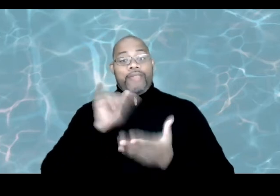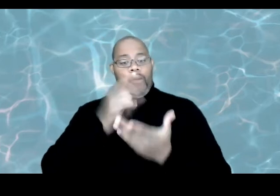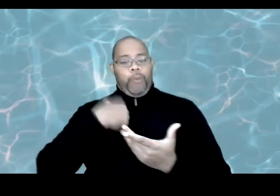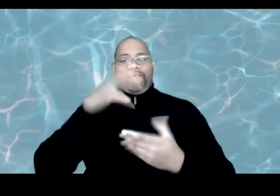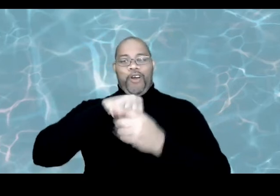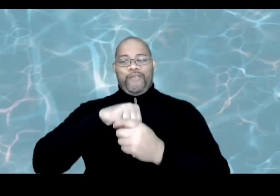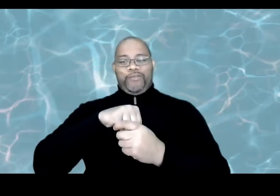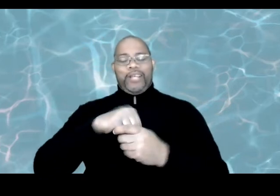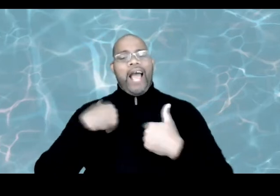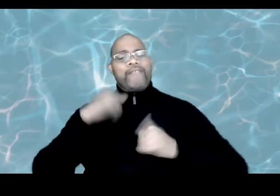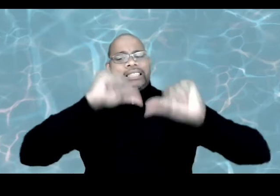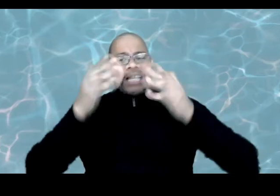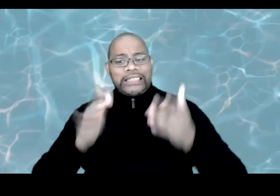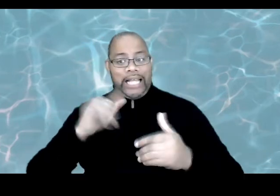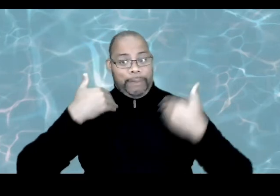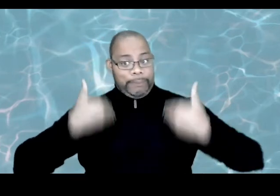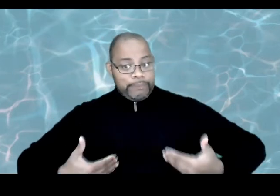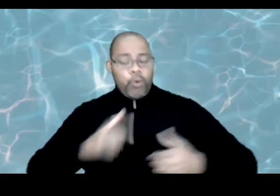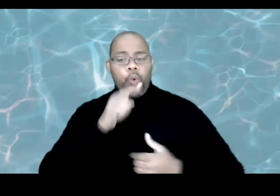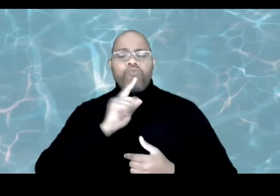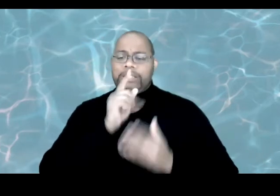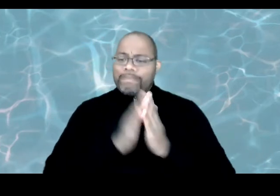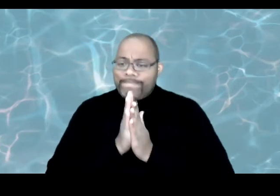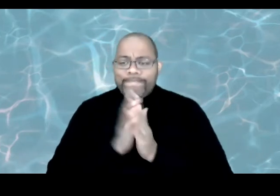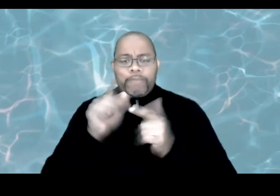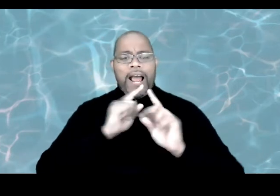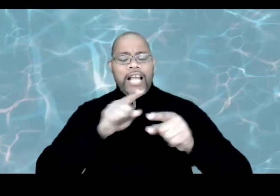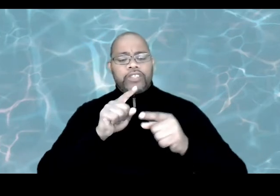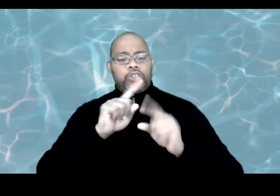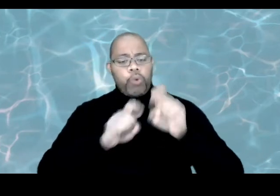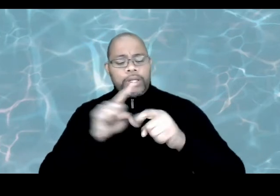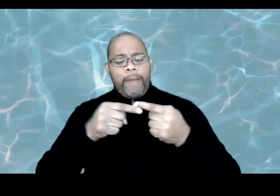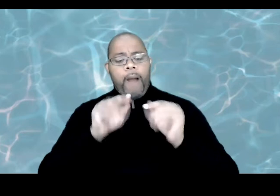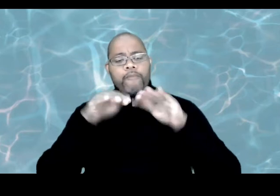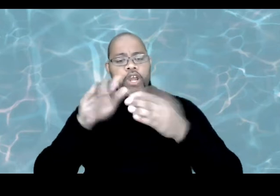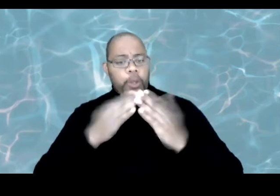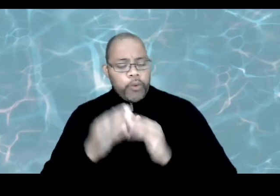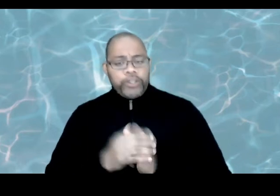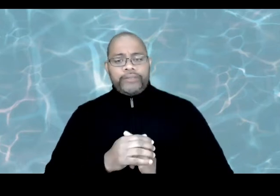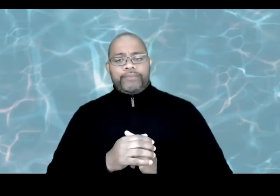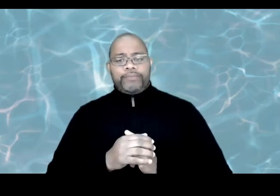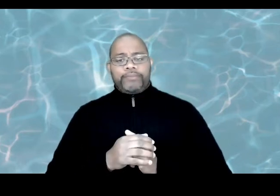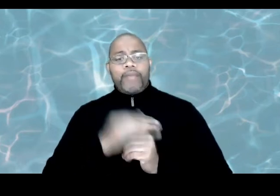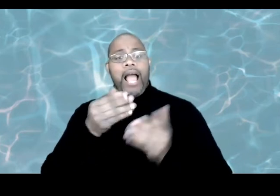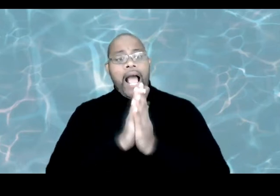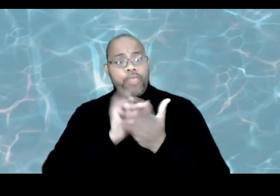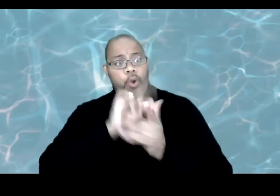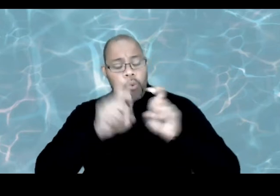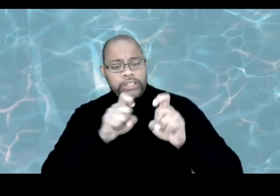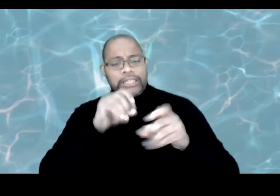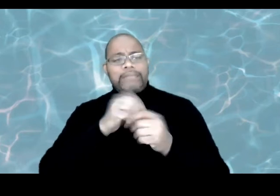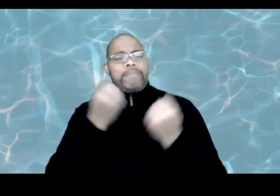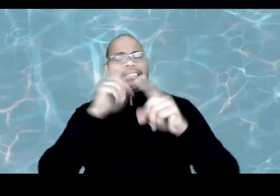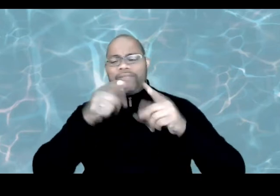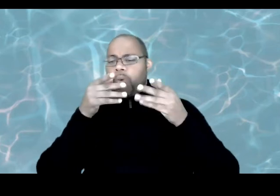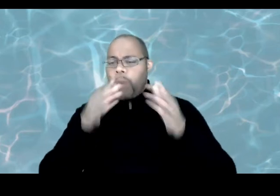And so that's where we come in. There are scientists like myself who are passionate about answering questions about marine communities and asking these